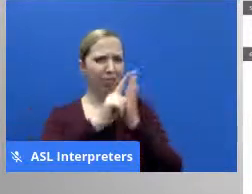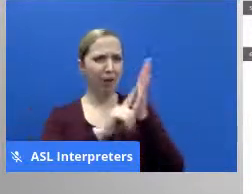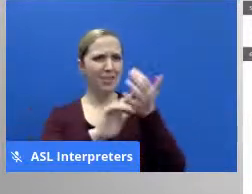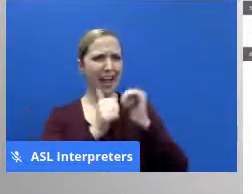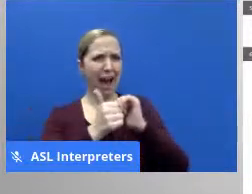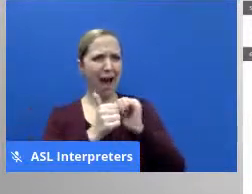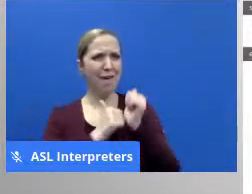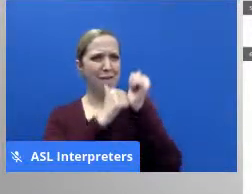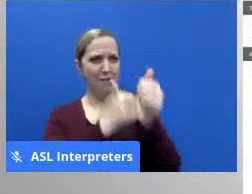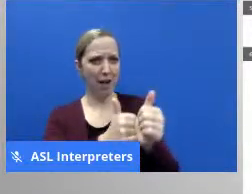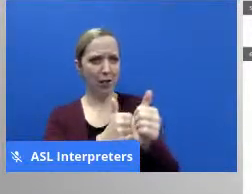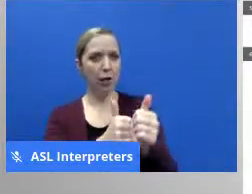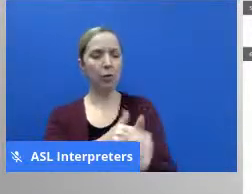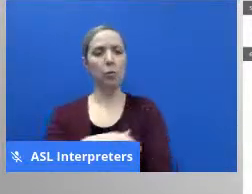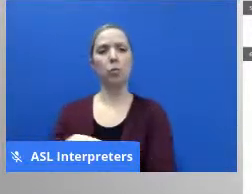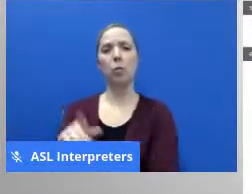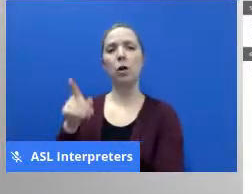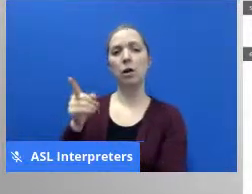Well, I can speak to that